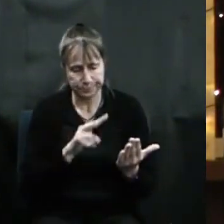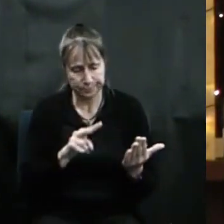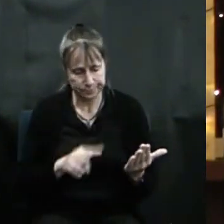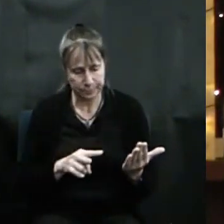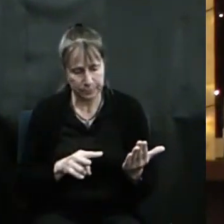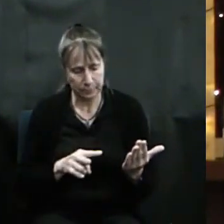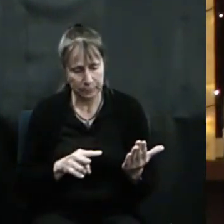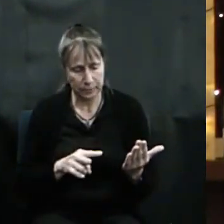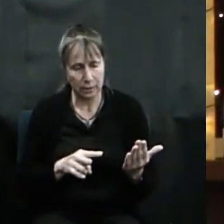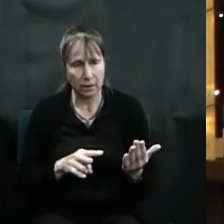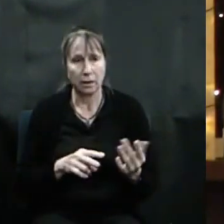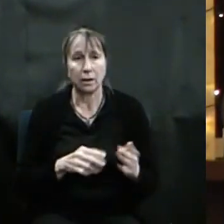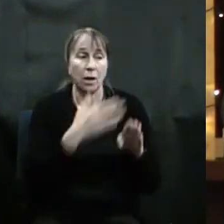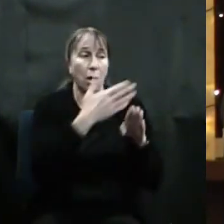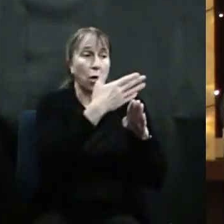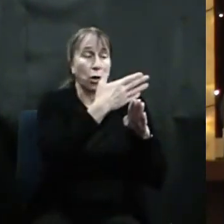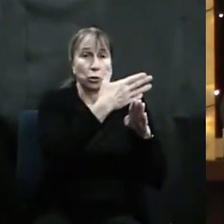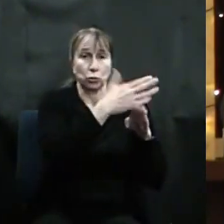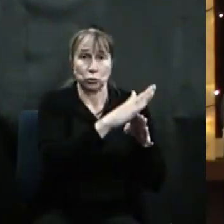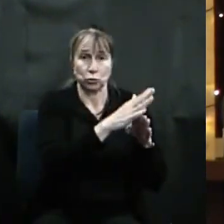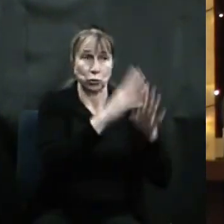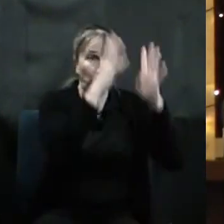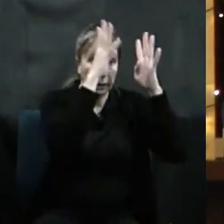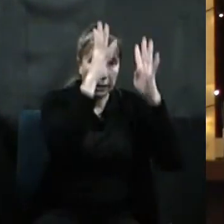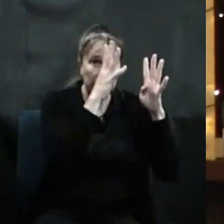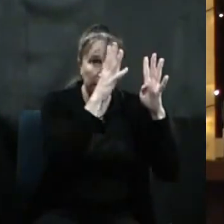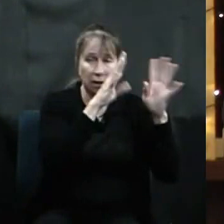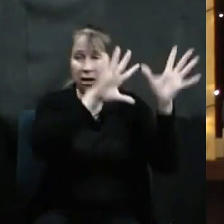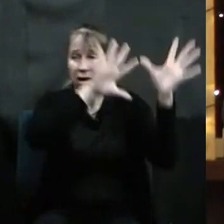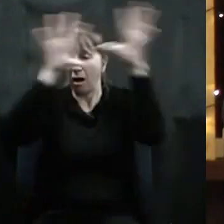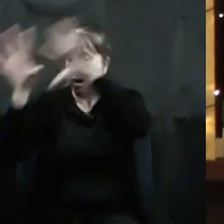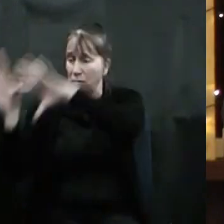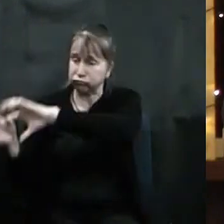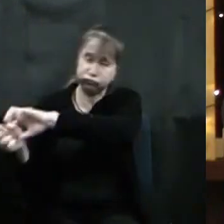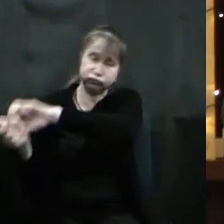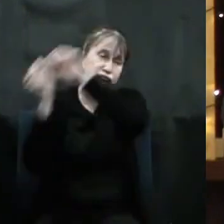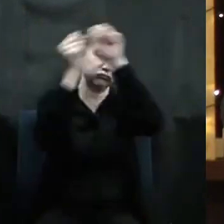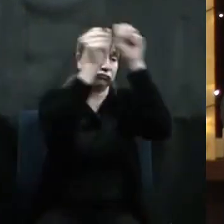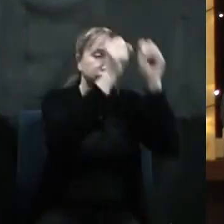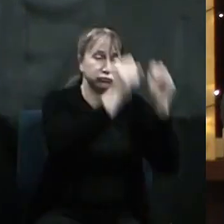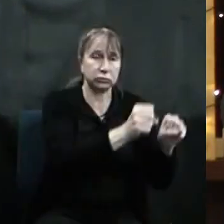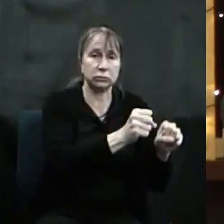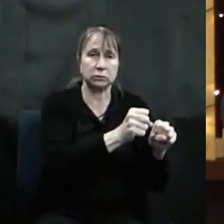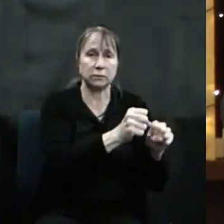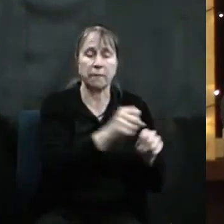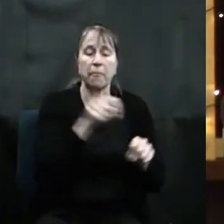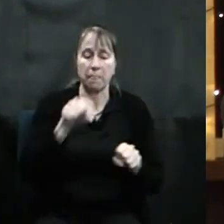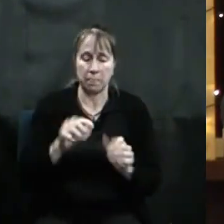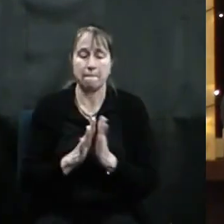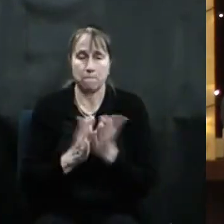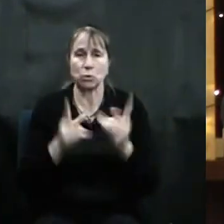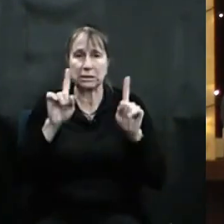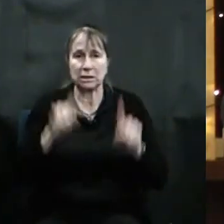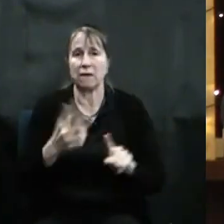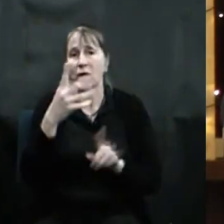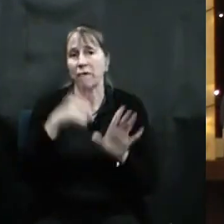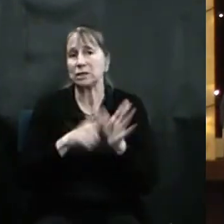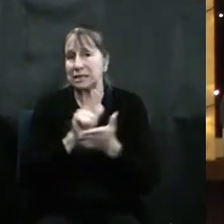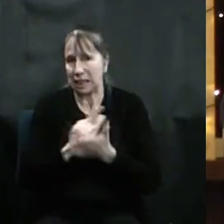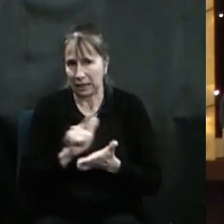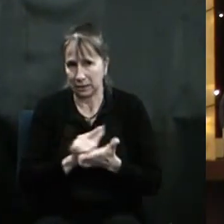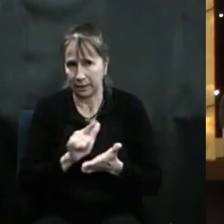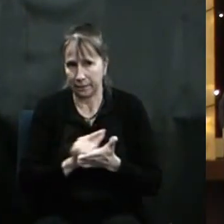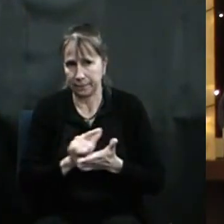after Nebuchadnezzar's army took the first group of exiles from Jerusalem to Babylon. Scholars tell us it's an anniversary coming